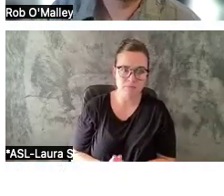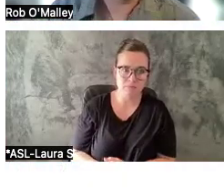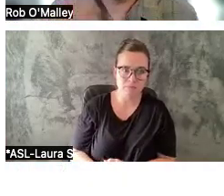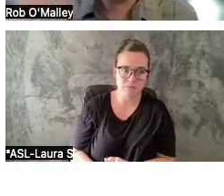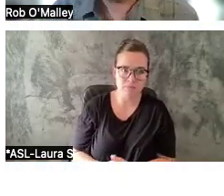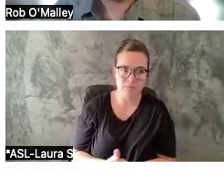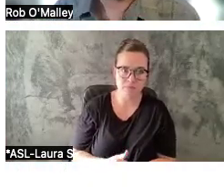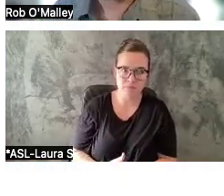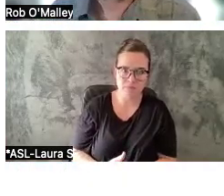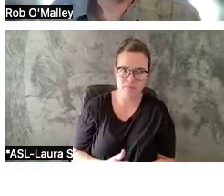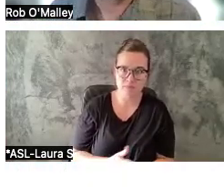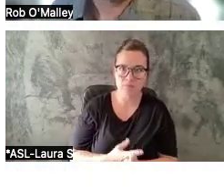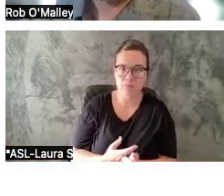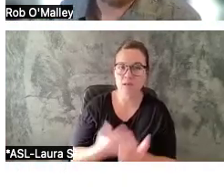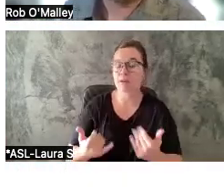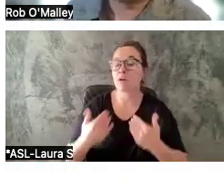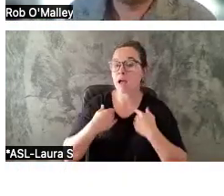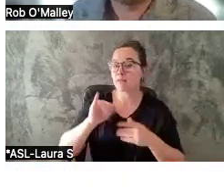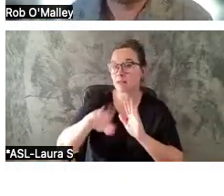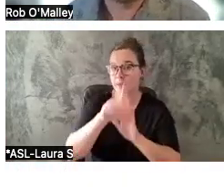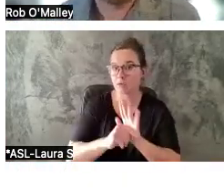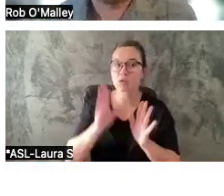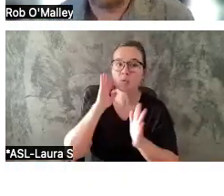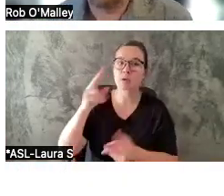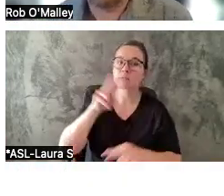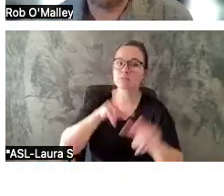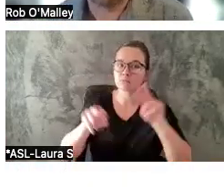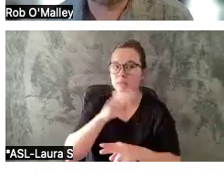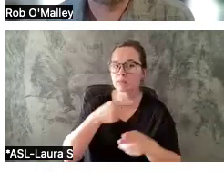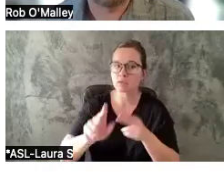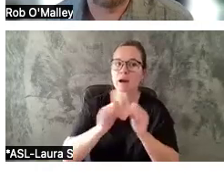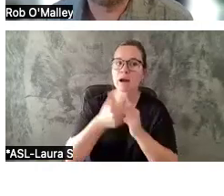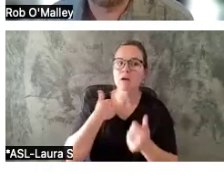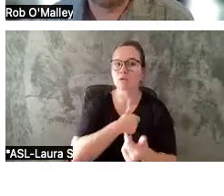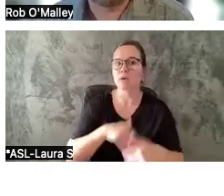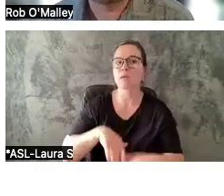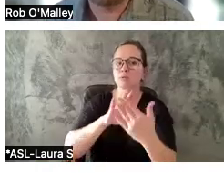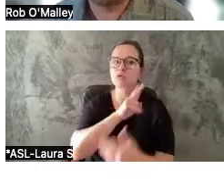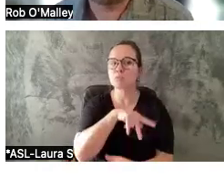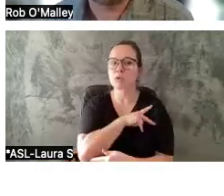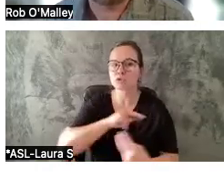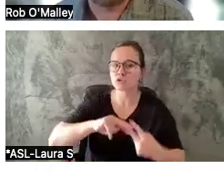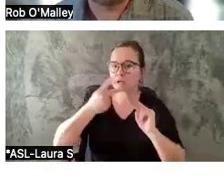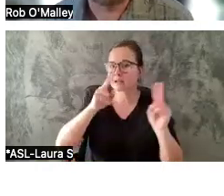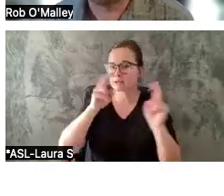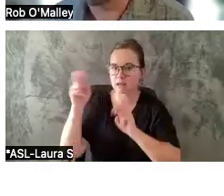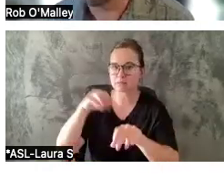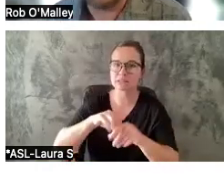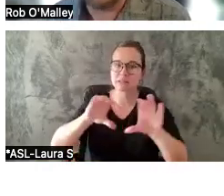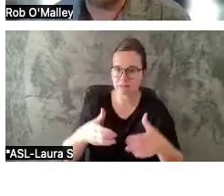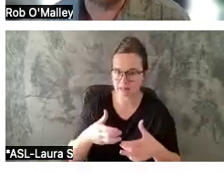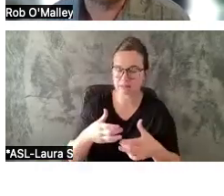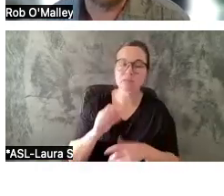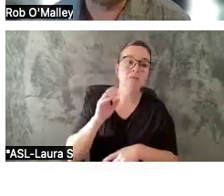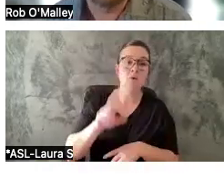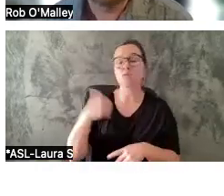So, having provided that background, I'm going to spend some time briefly looking at how we approach some personal genetics topics in the classroom or